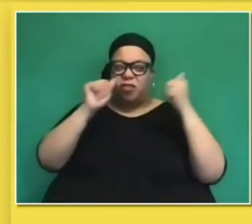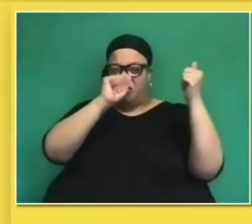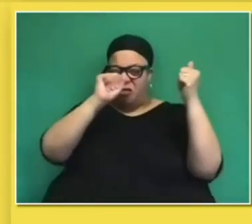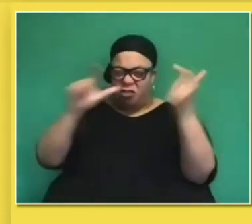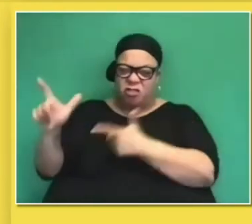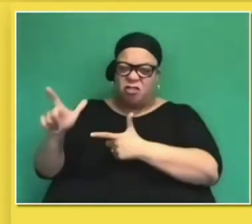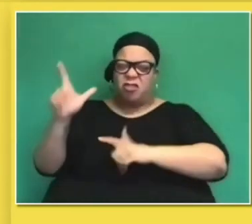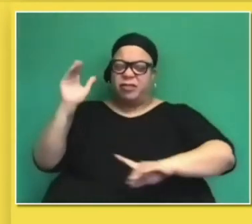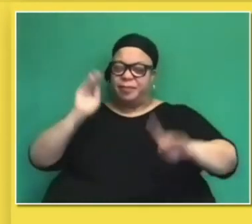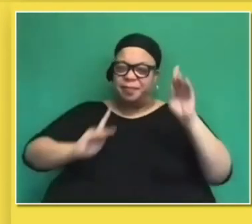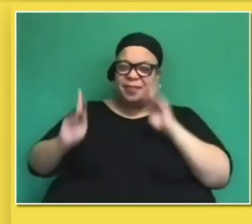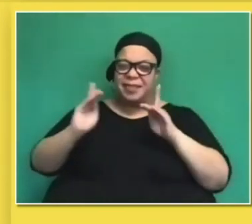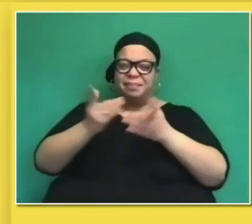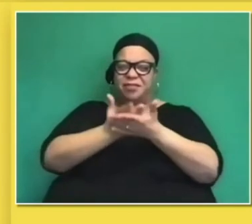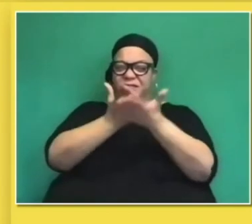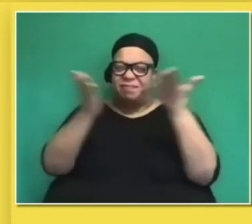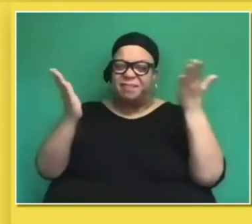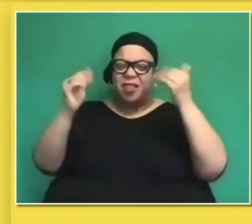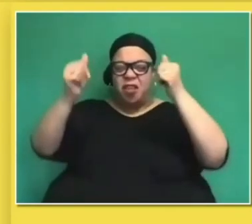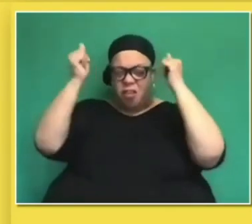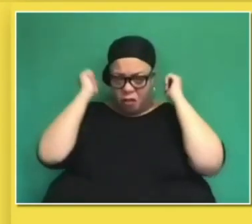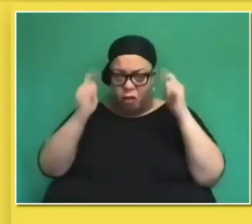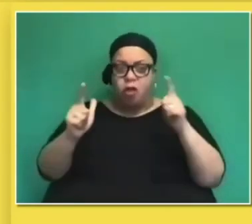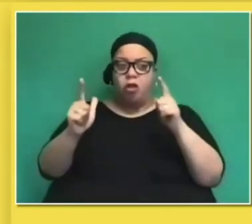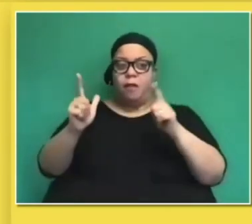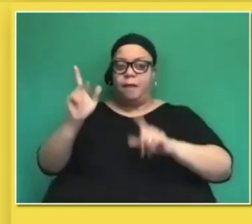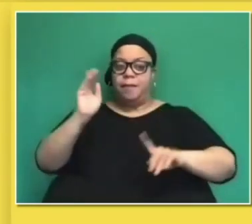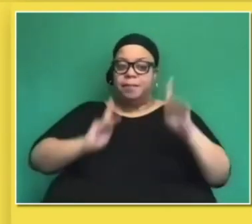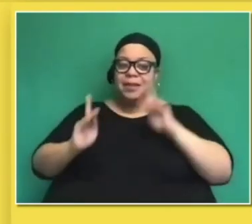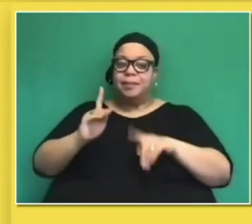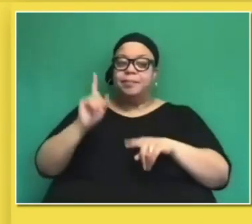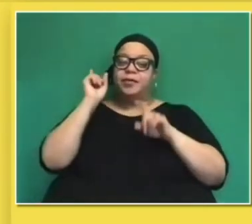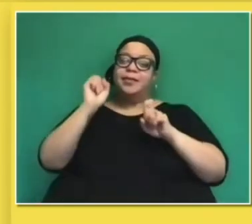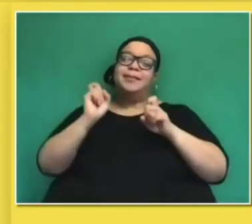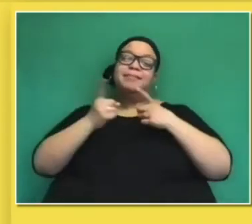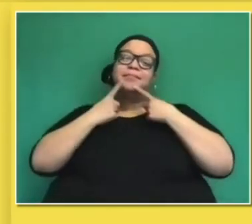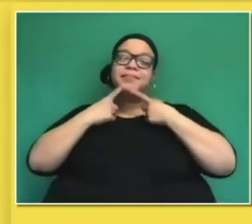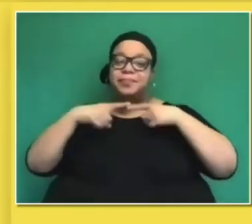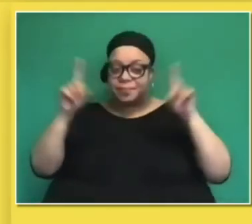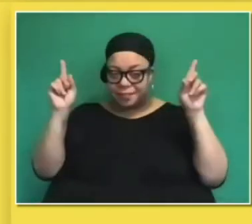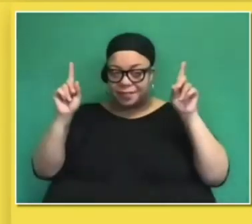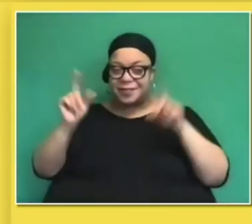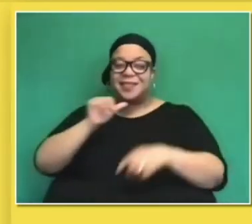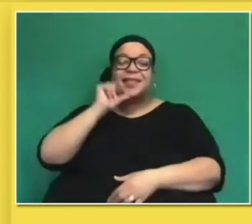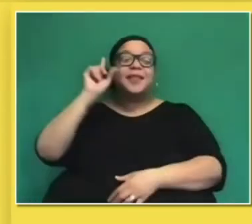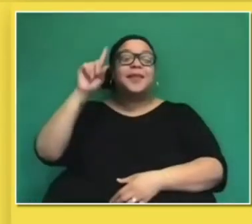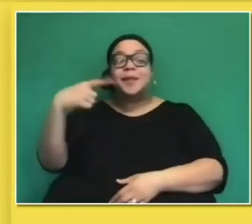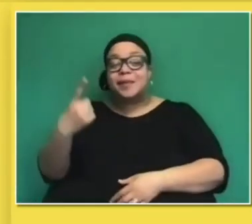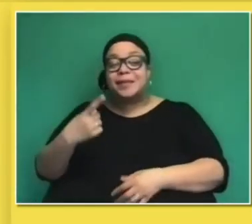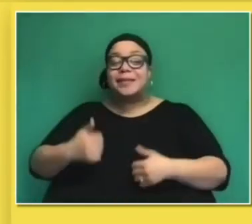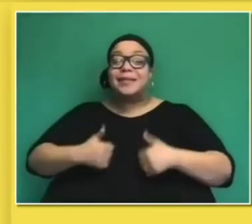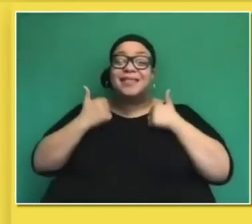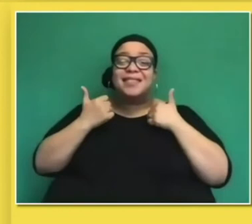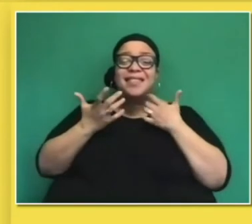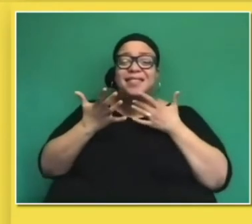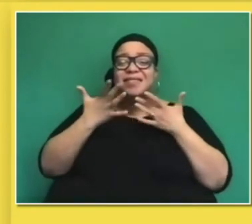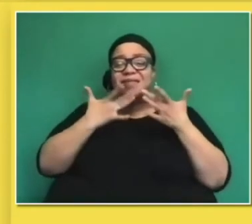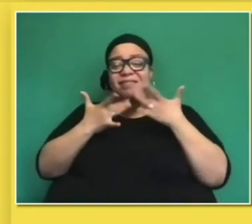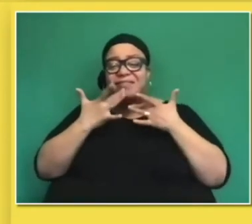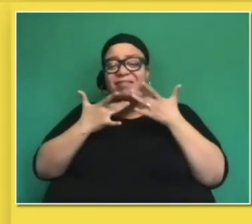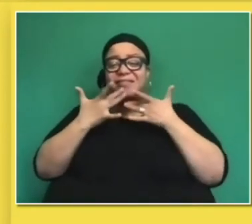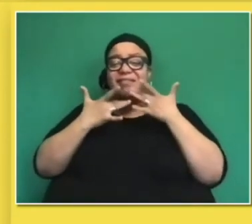thrive and not just barely survive. The Poor People's Campaign has been sounding the alarm on voter